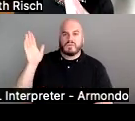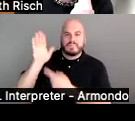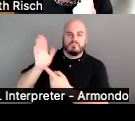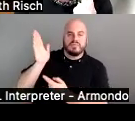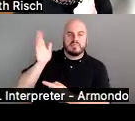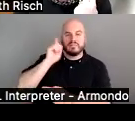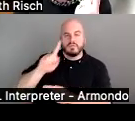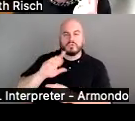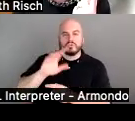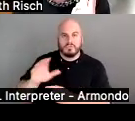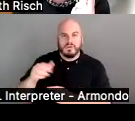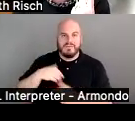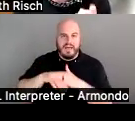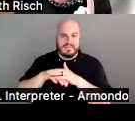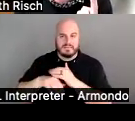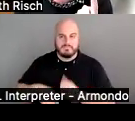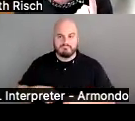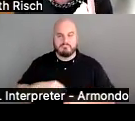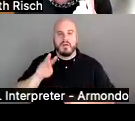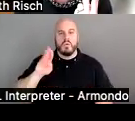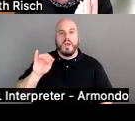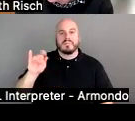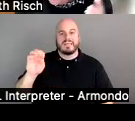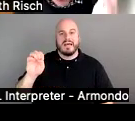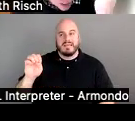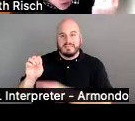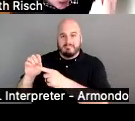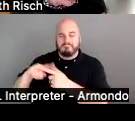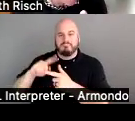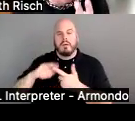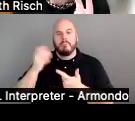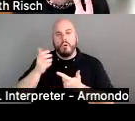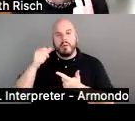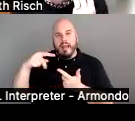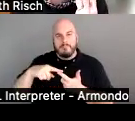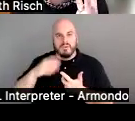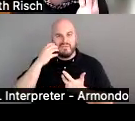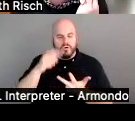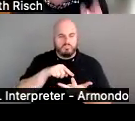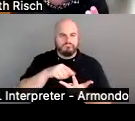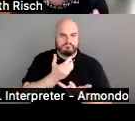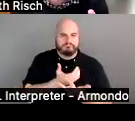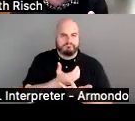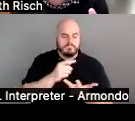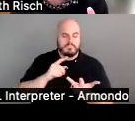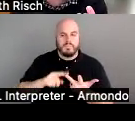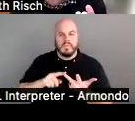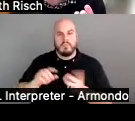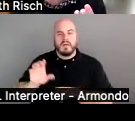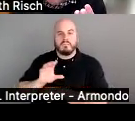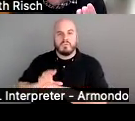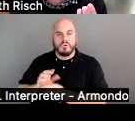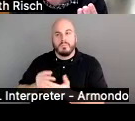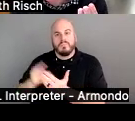access to. There is the website based, there's the mobile application on my phone, and there is my computer